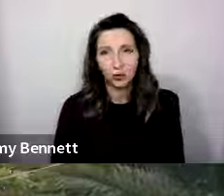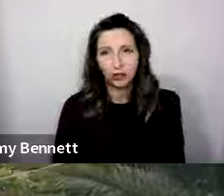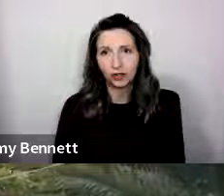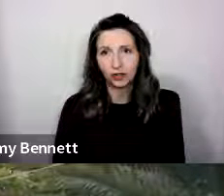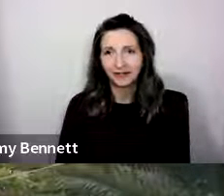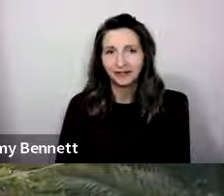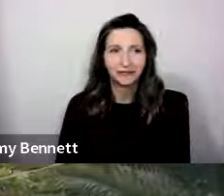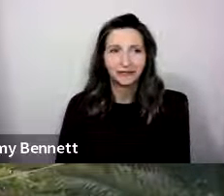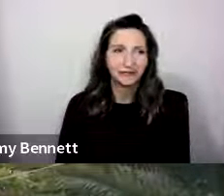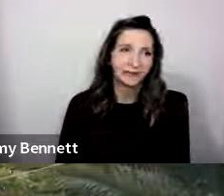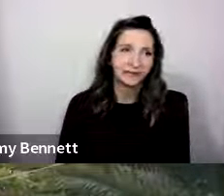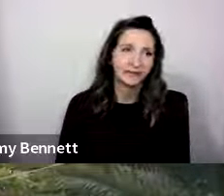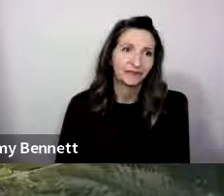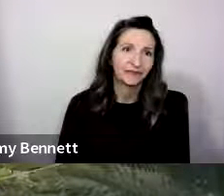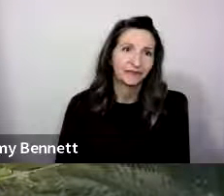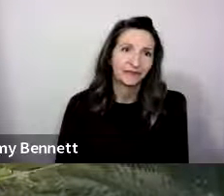New Orleans.